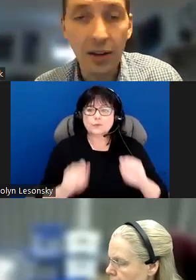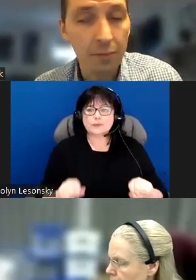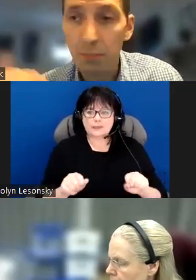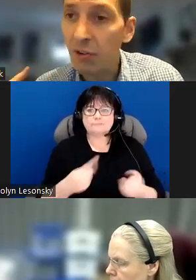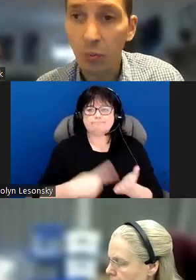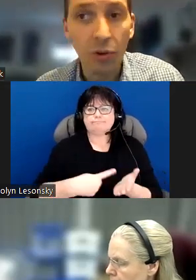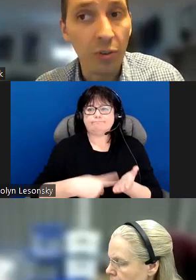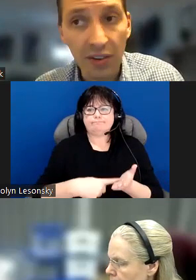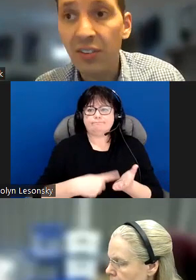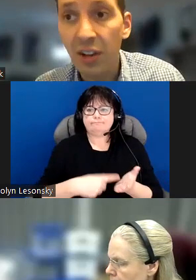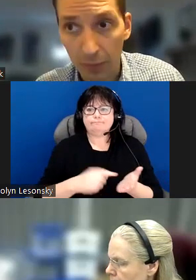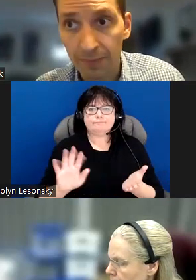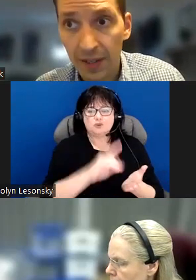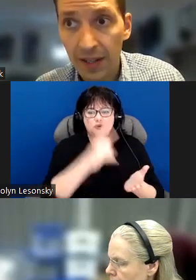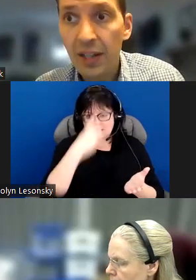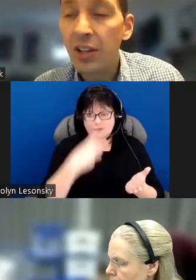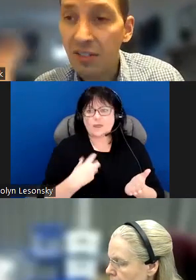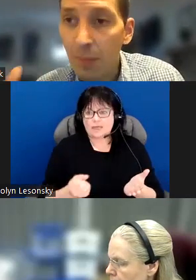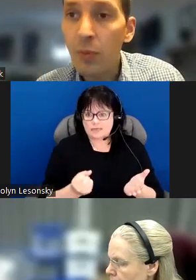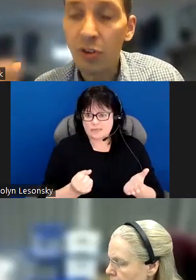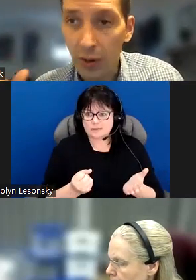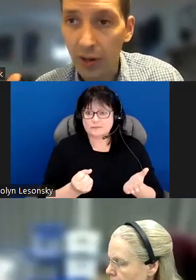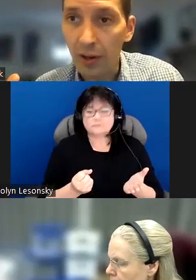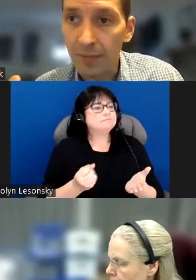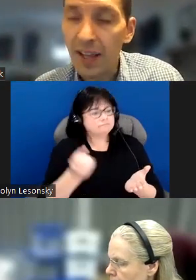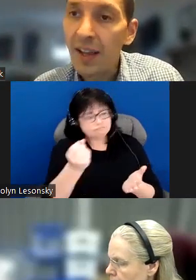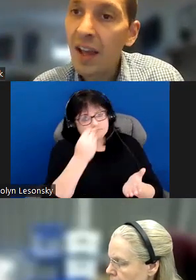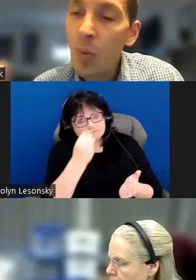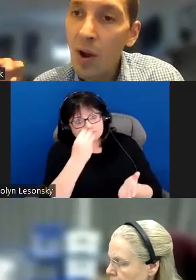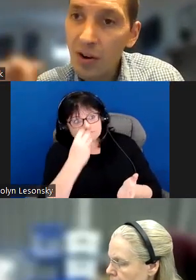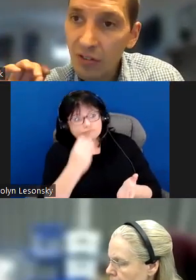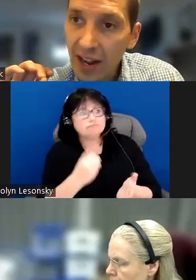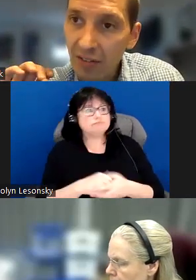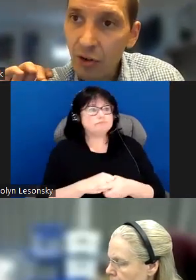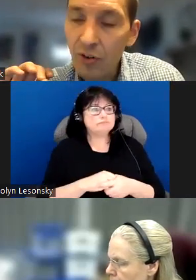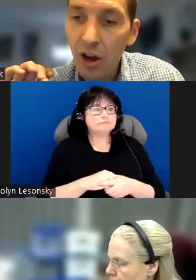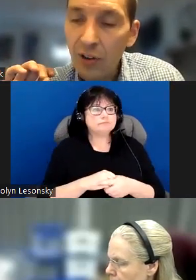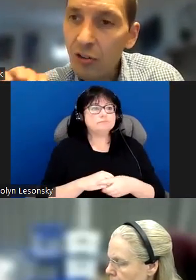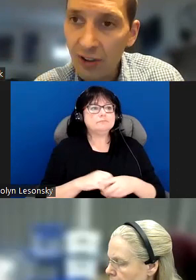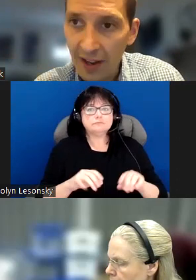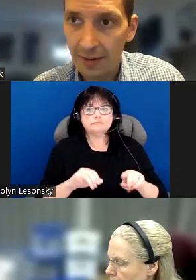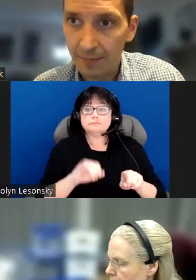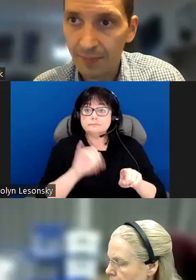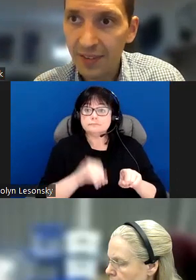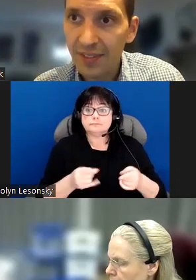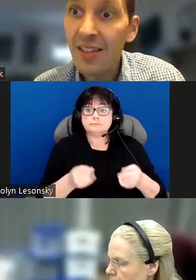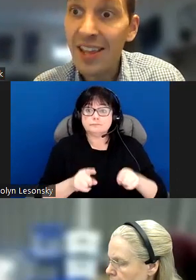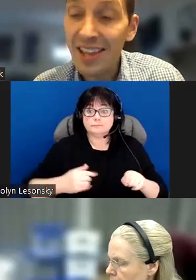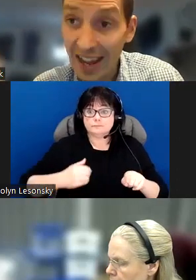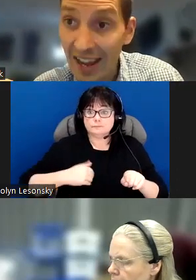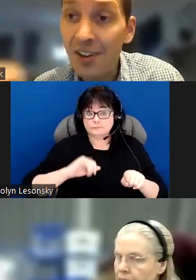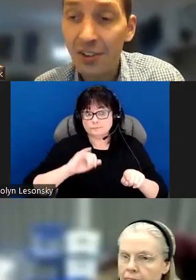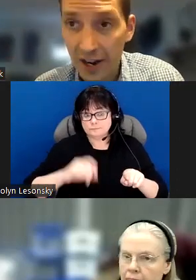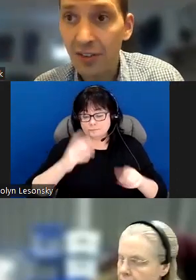or great, best or worst, amazing, terrible. You can tell me what's going on. And when there's that sort of understanding that